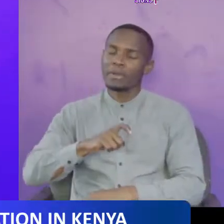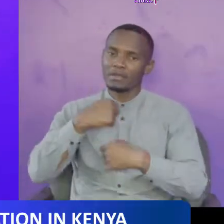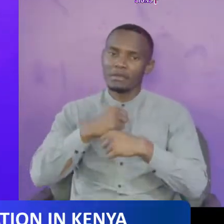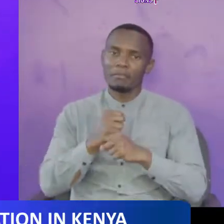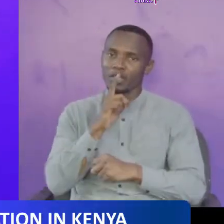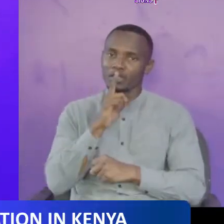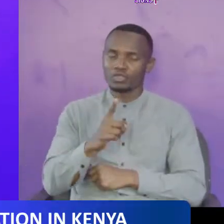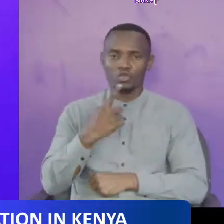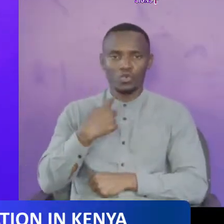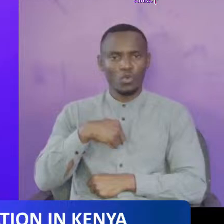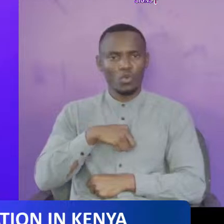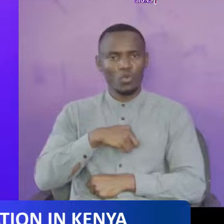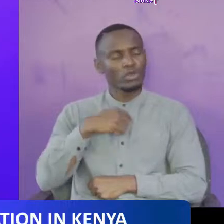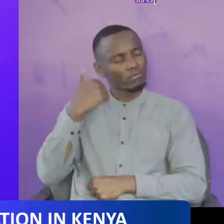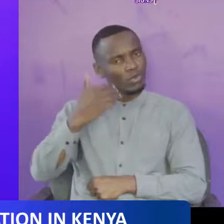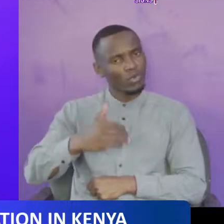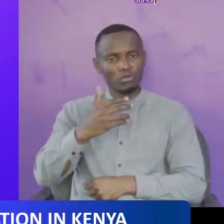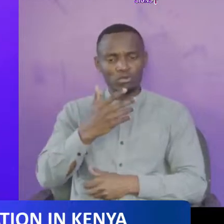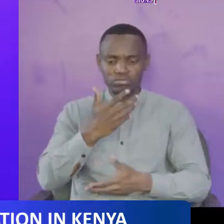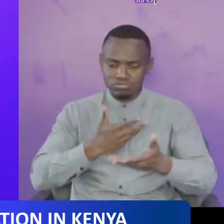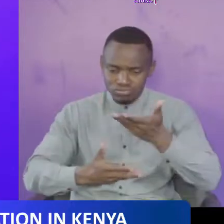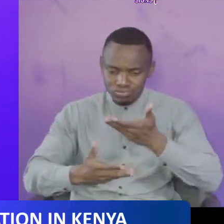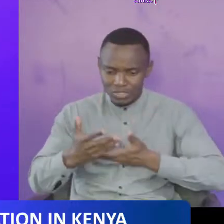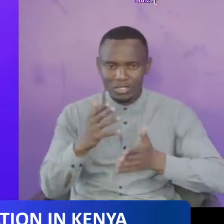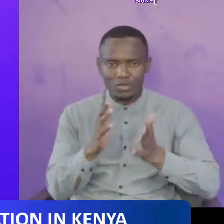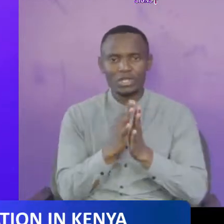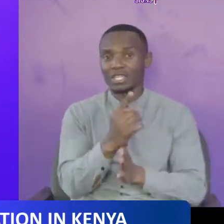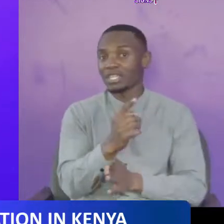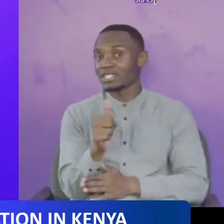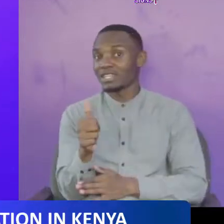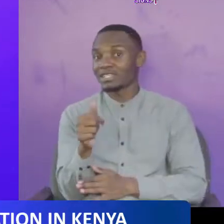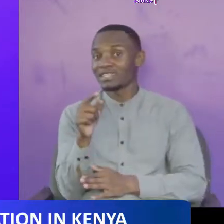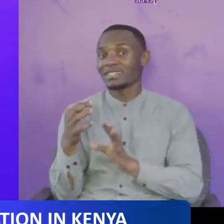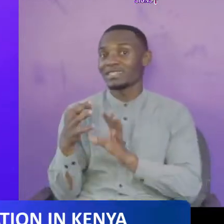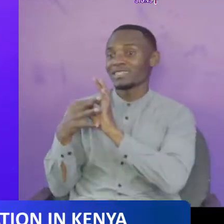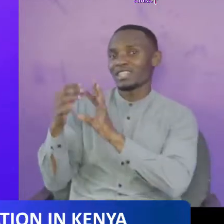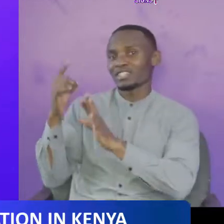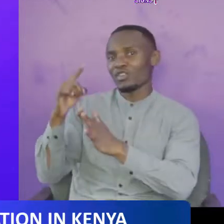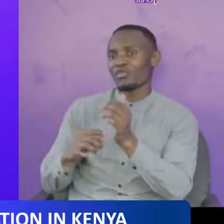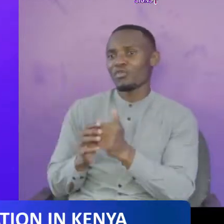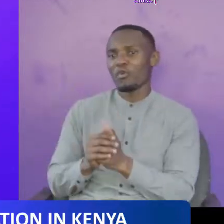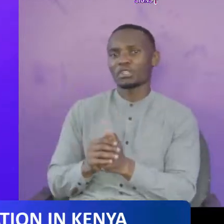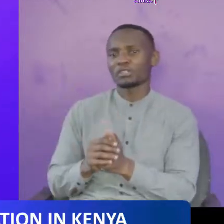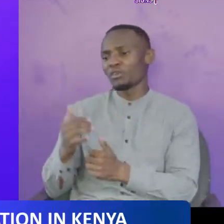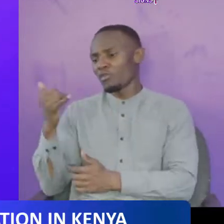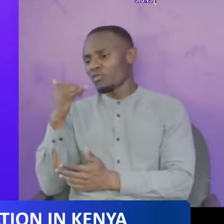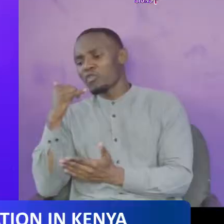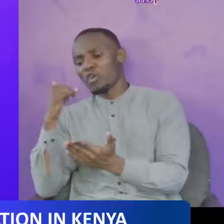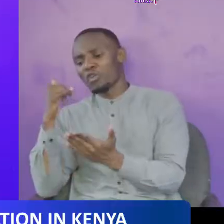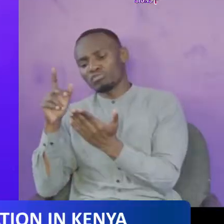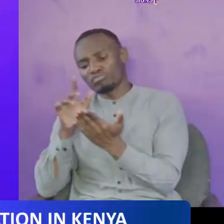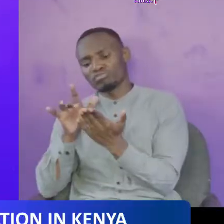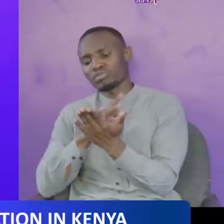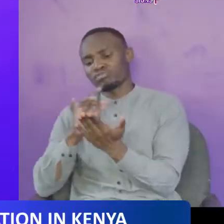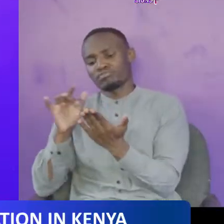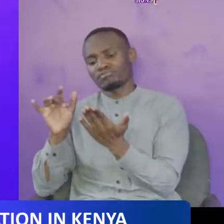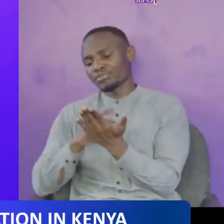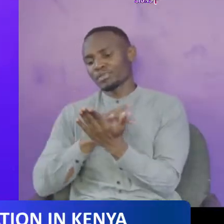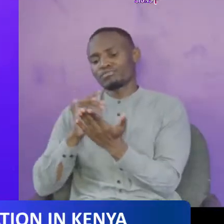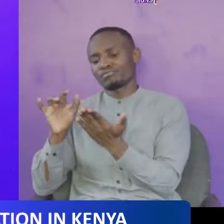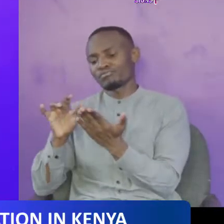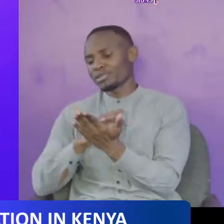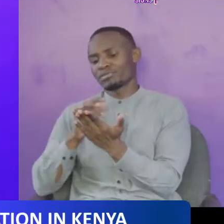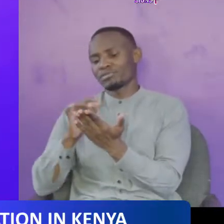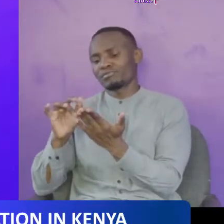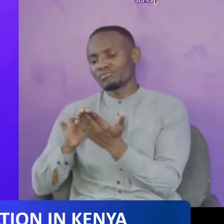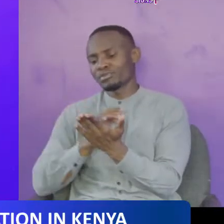we keep on talking to one another. This culture of Niko Kwasimu, 100% of almost 100% of your